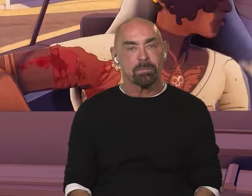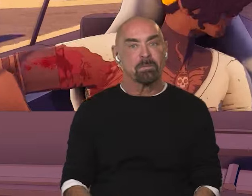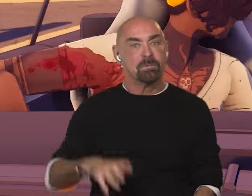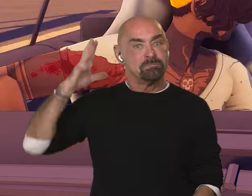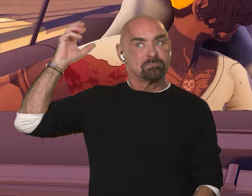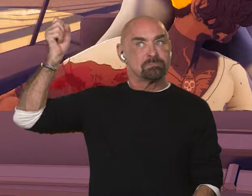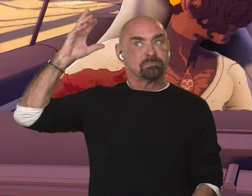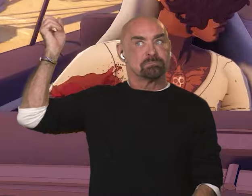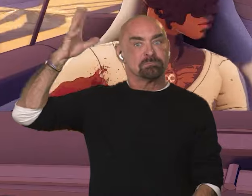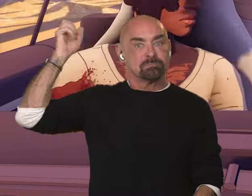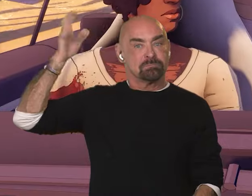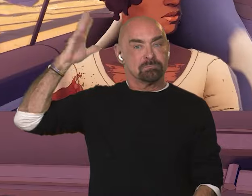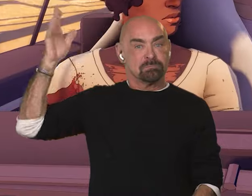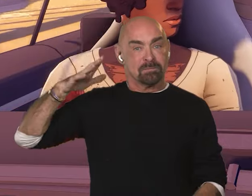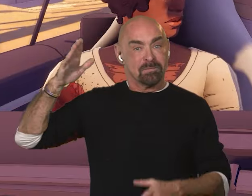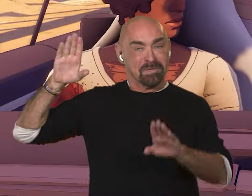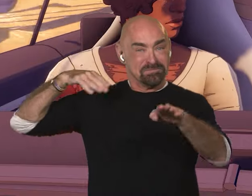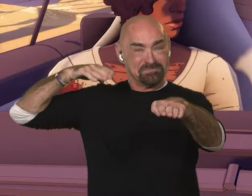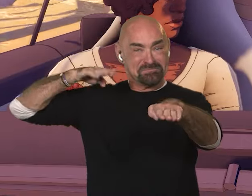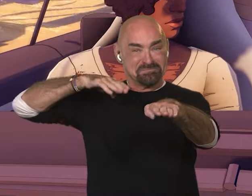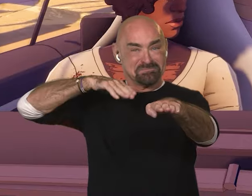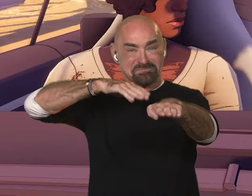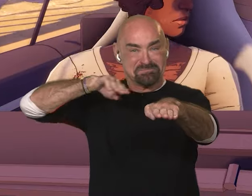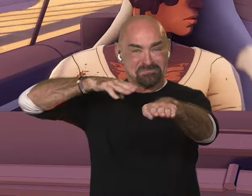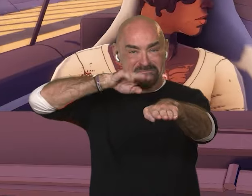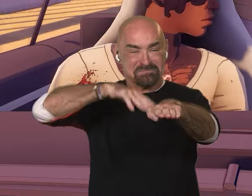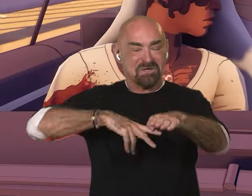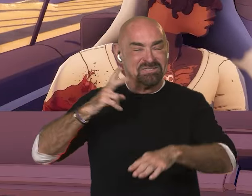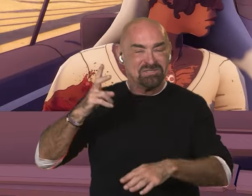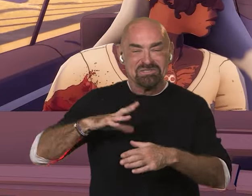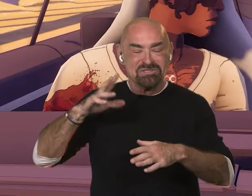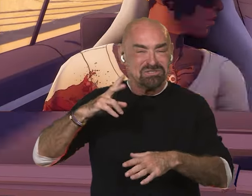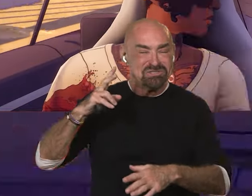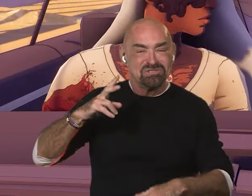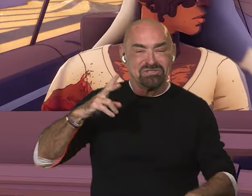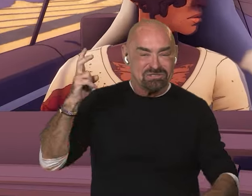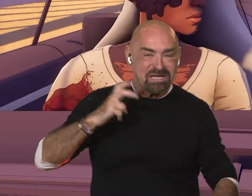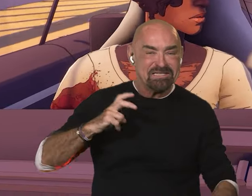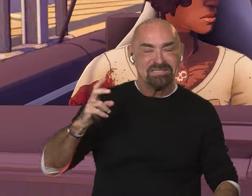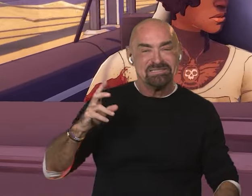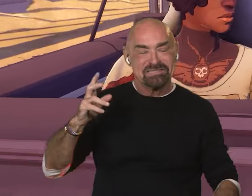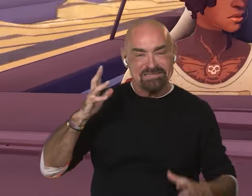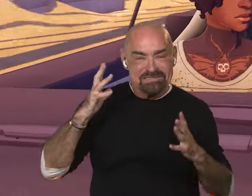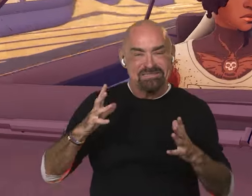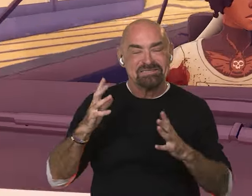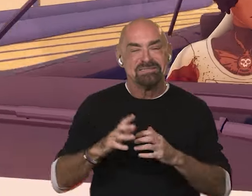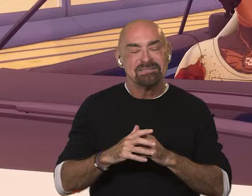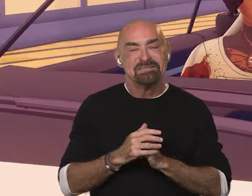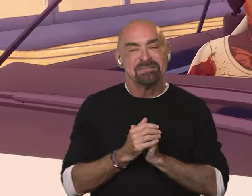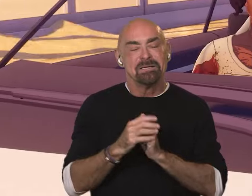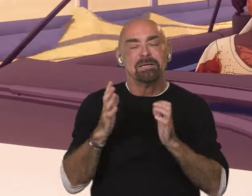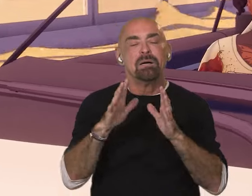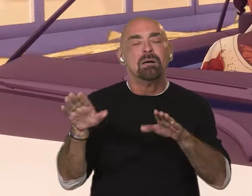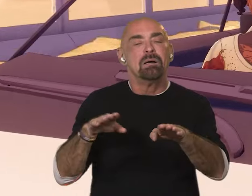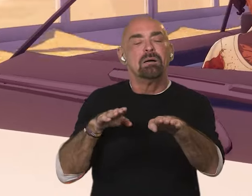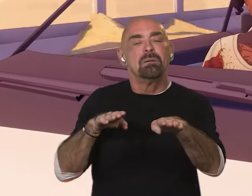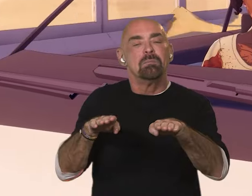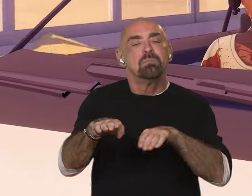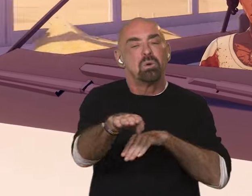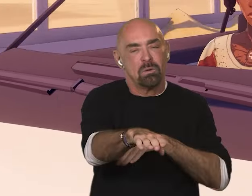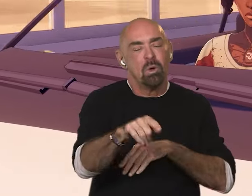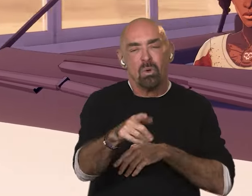They've got their lights on. They're after us. Oh shit, oh shit, Sai, oh shit. Calm down. Take a deep breath, Sai. Let's